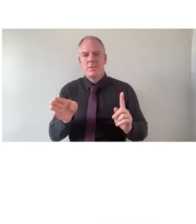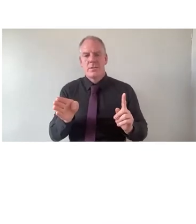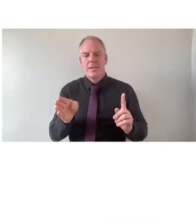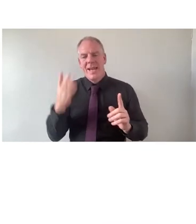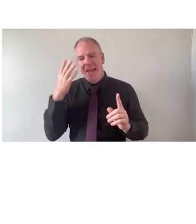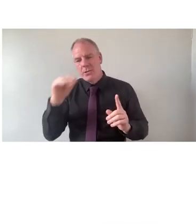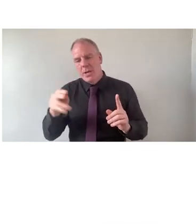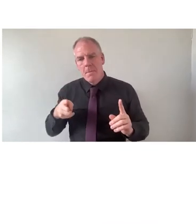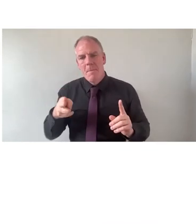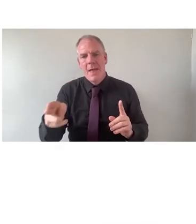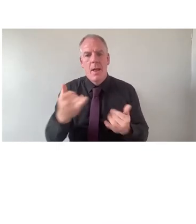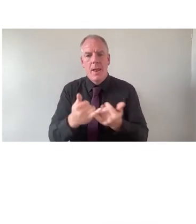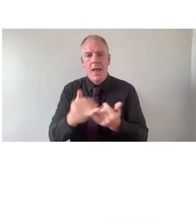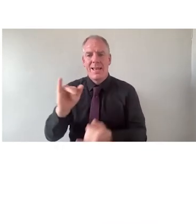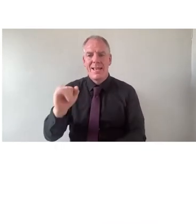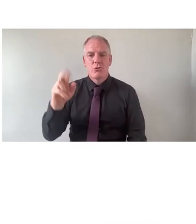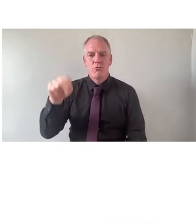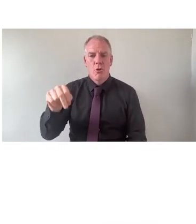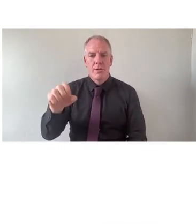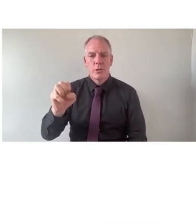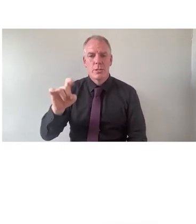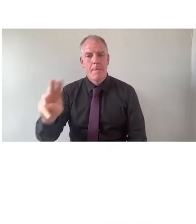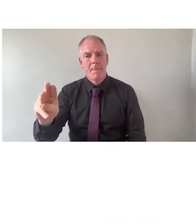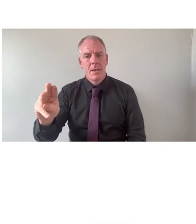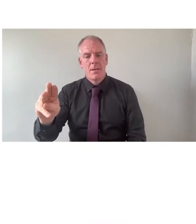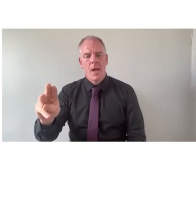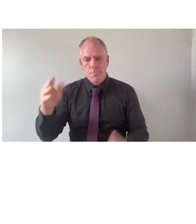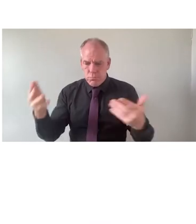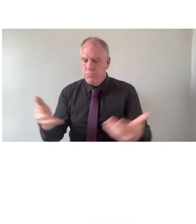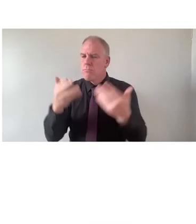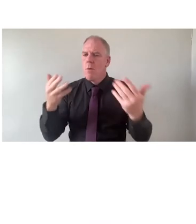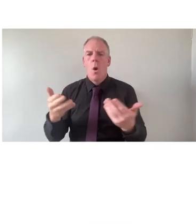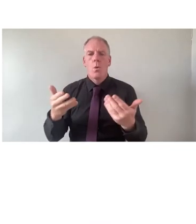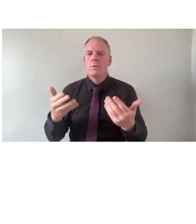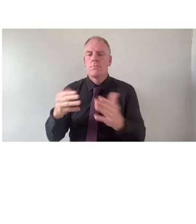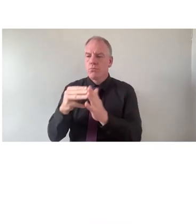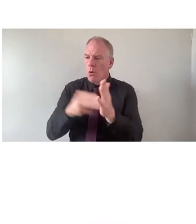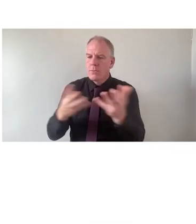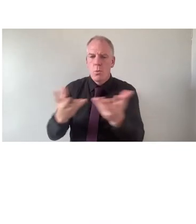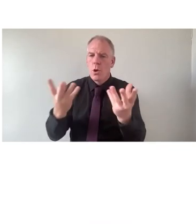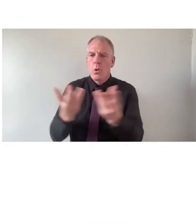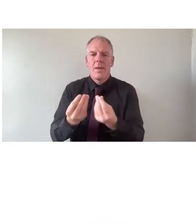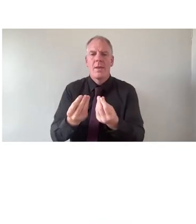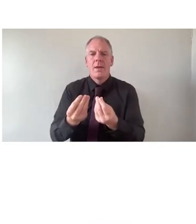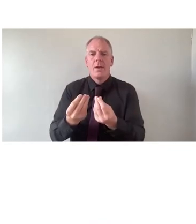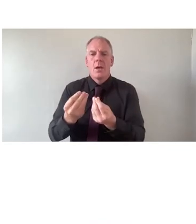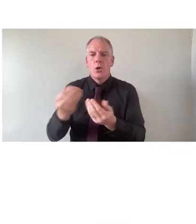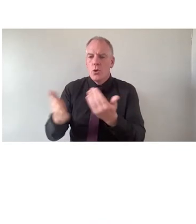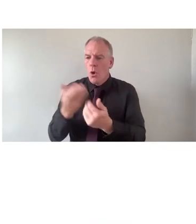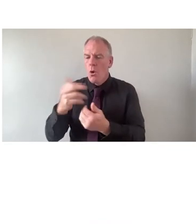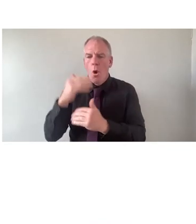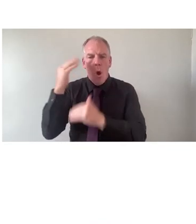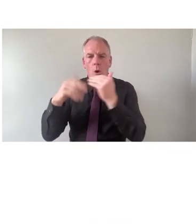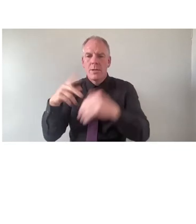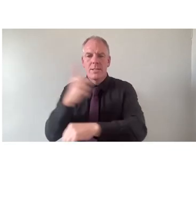as internships and promoting those different programs that work with young disabled people and older disabled people who are very far